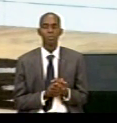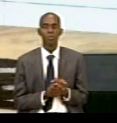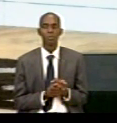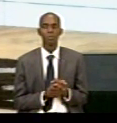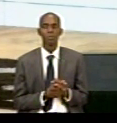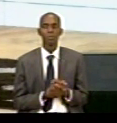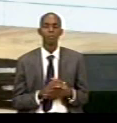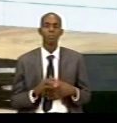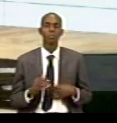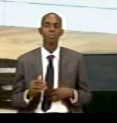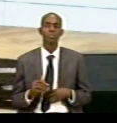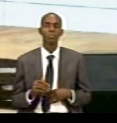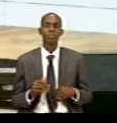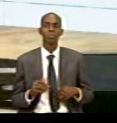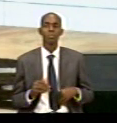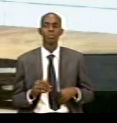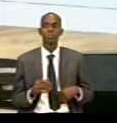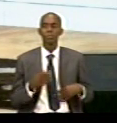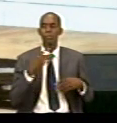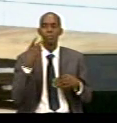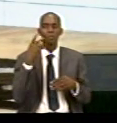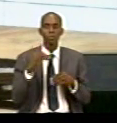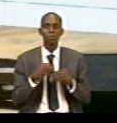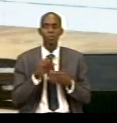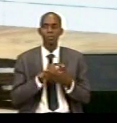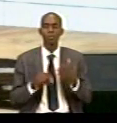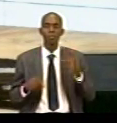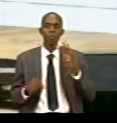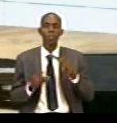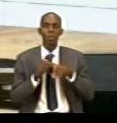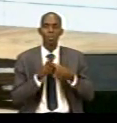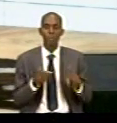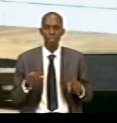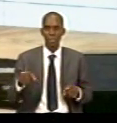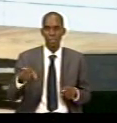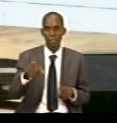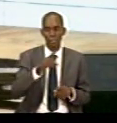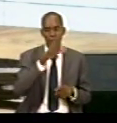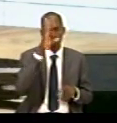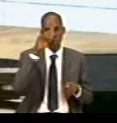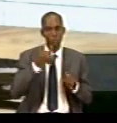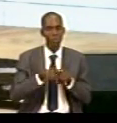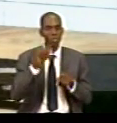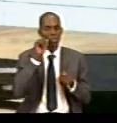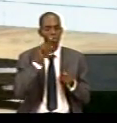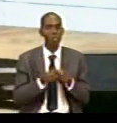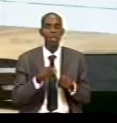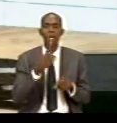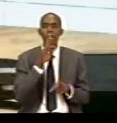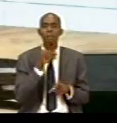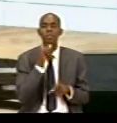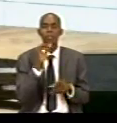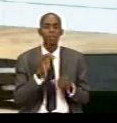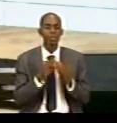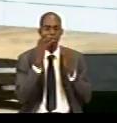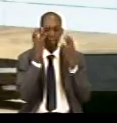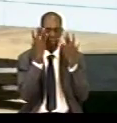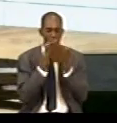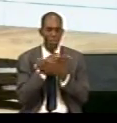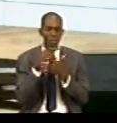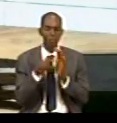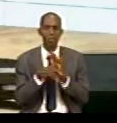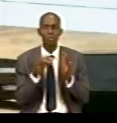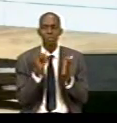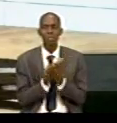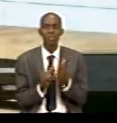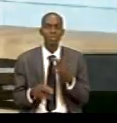4. In verse 4, it says, but ye, brethren, are not in darkness, that that day